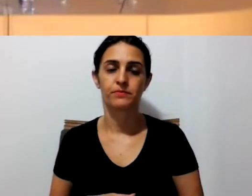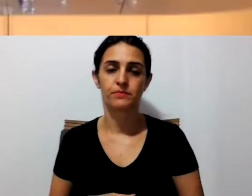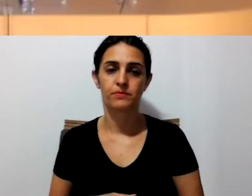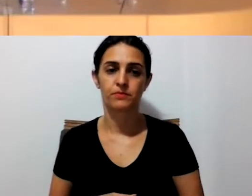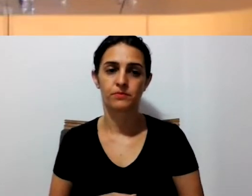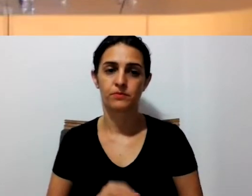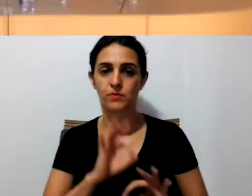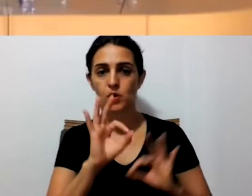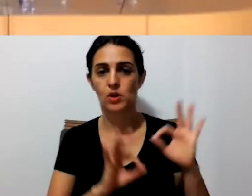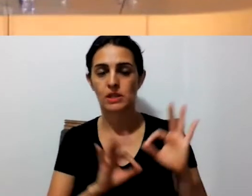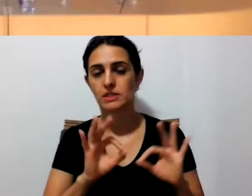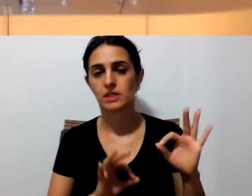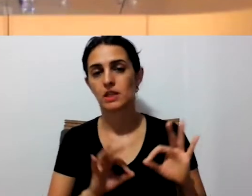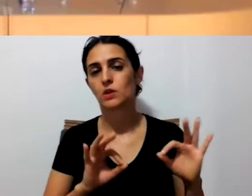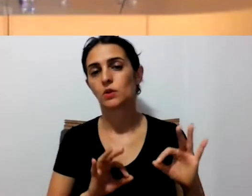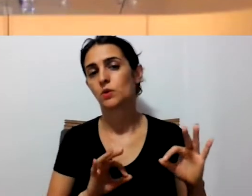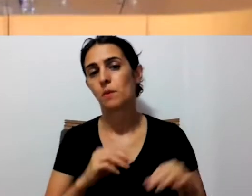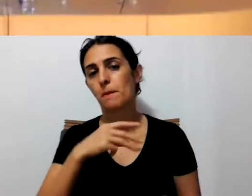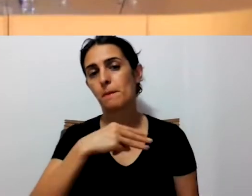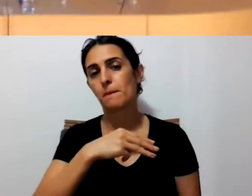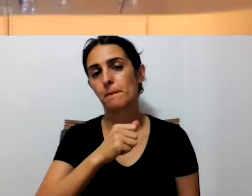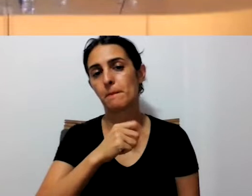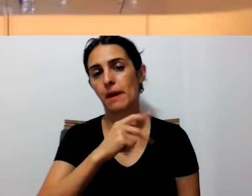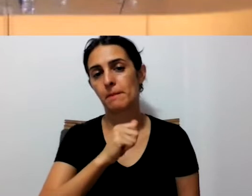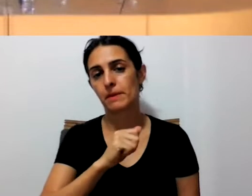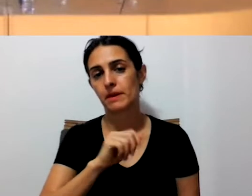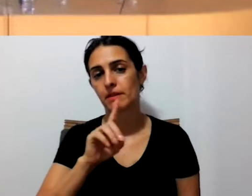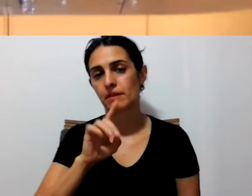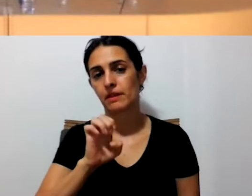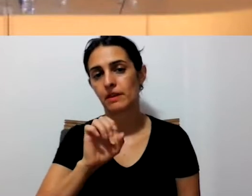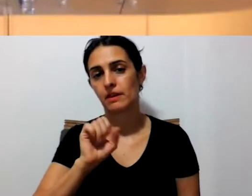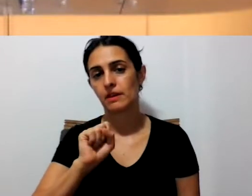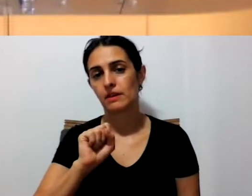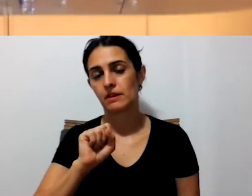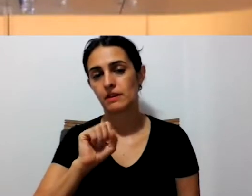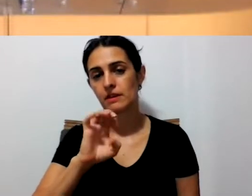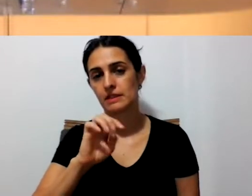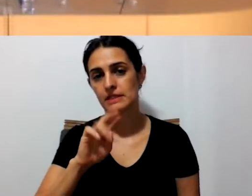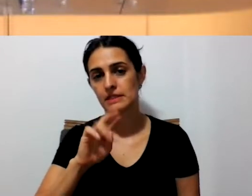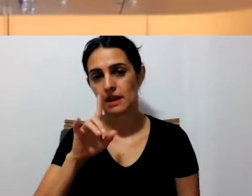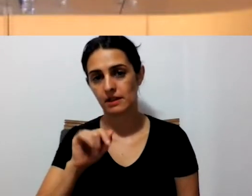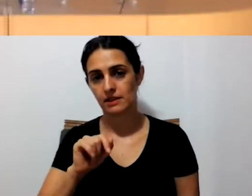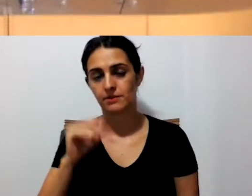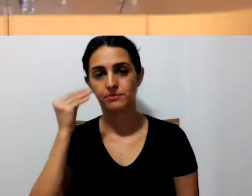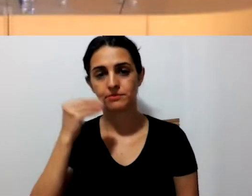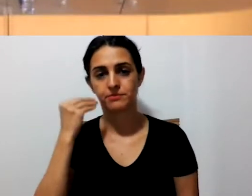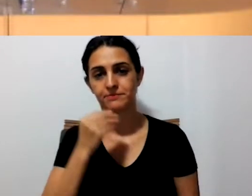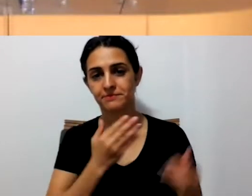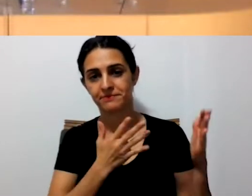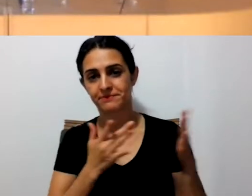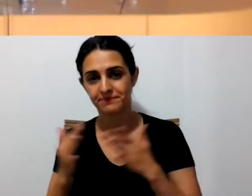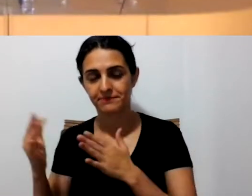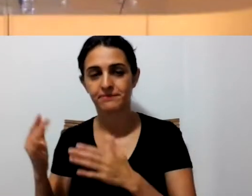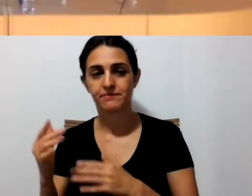25 committees in the OECD, so that's why it's a multi-annual process, where each candidate country